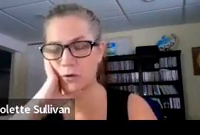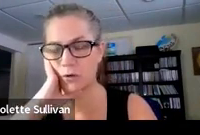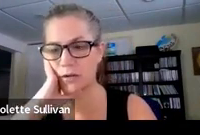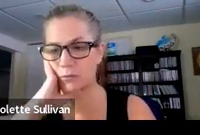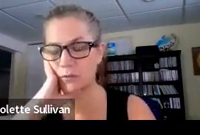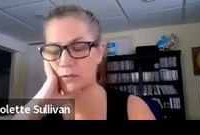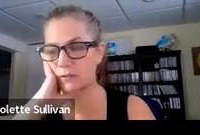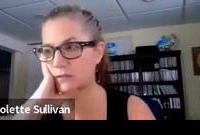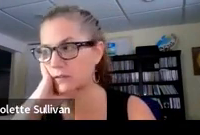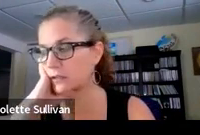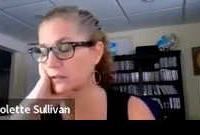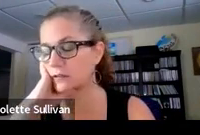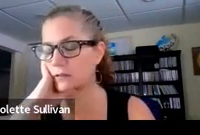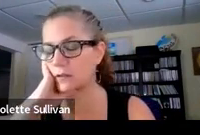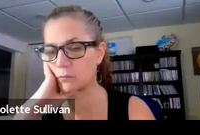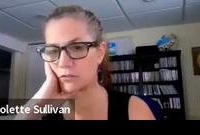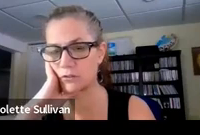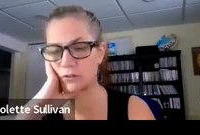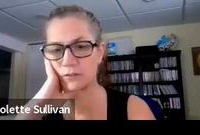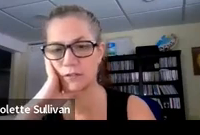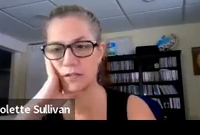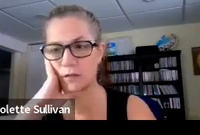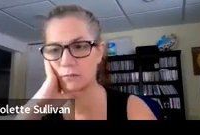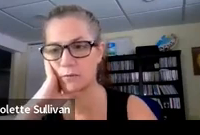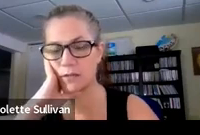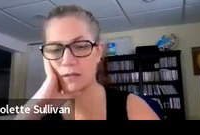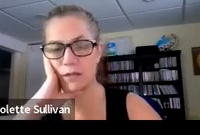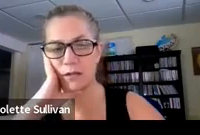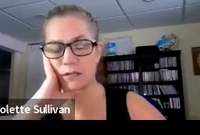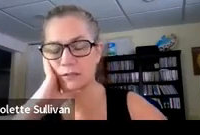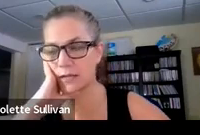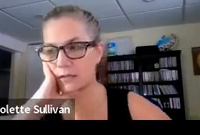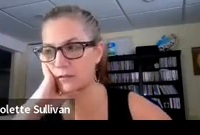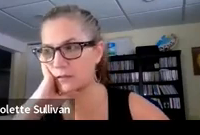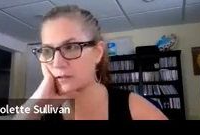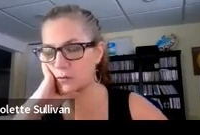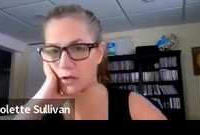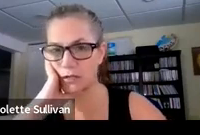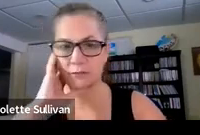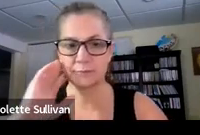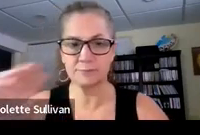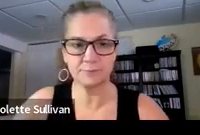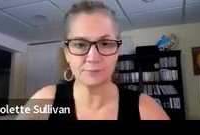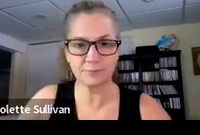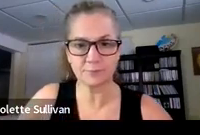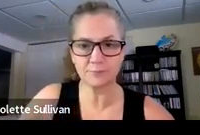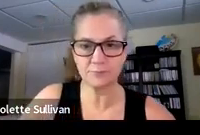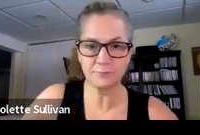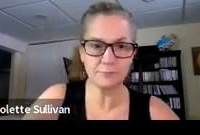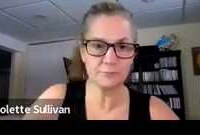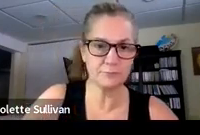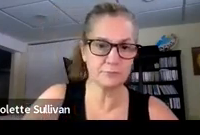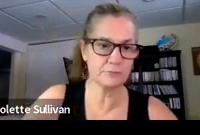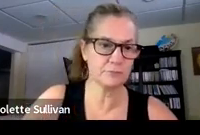Programs Coordinator with this exceptional team. Glad to see you all.